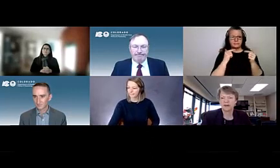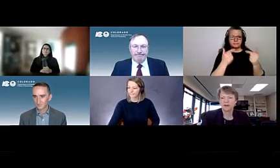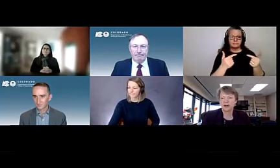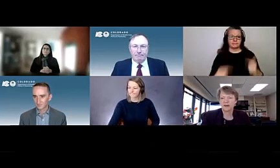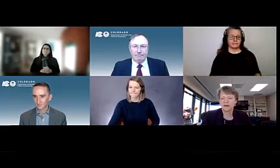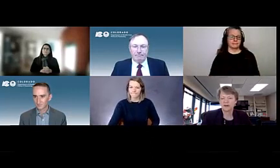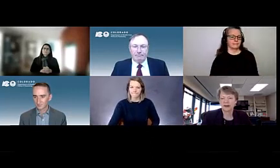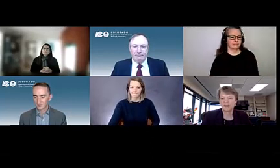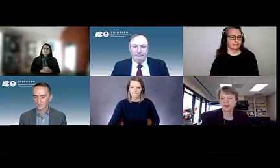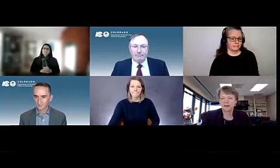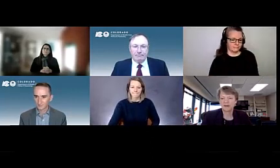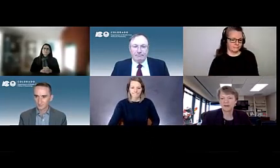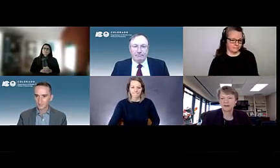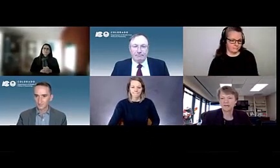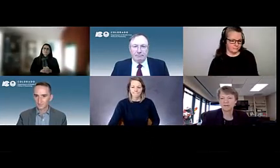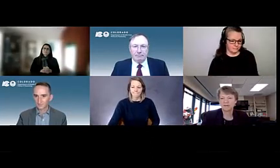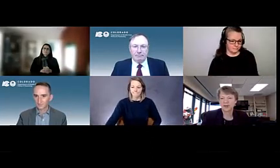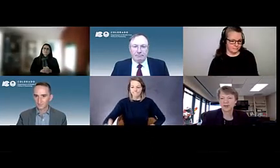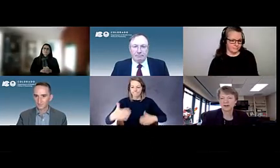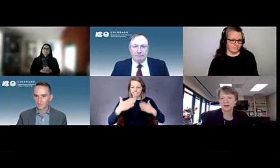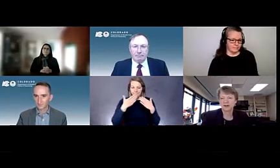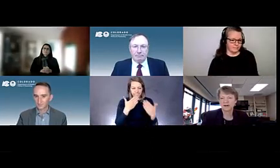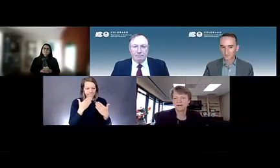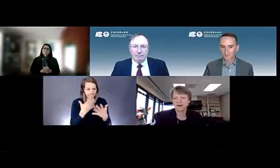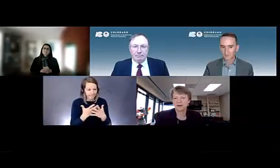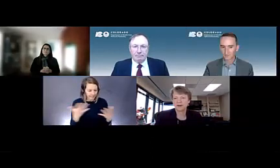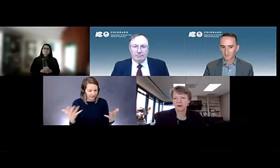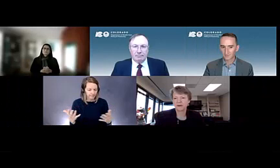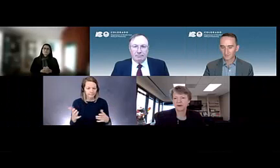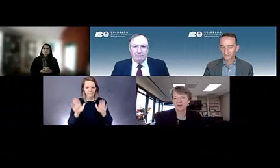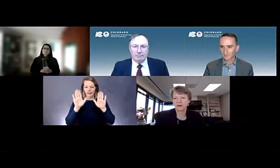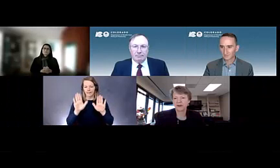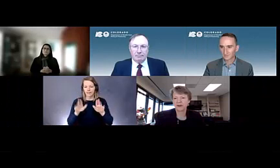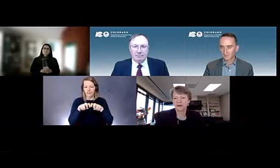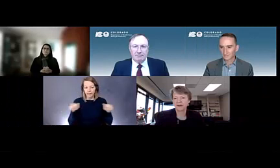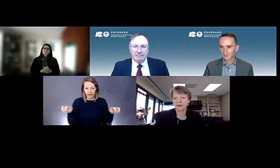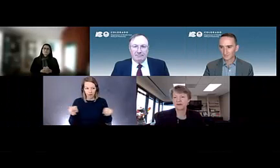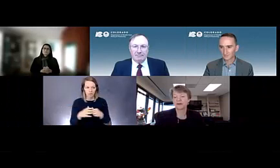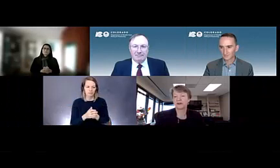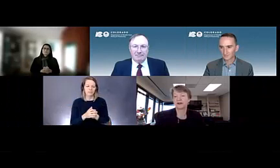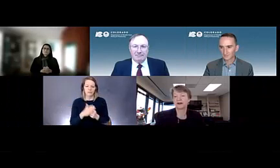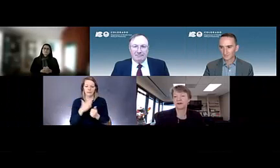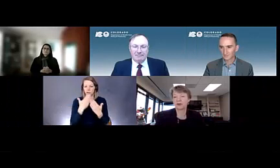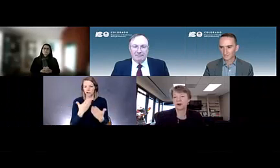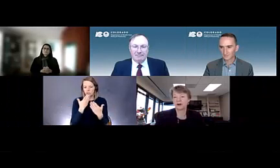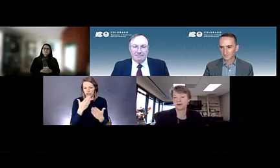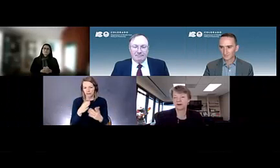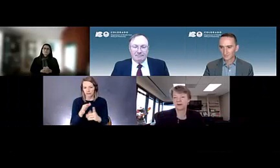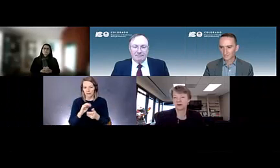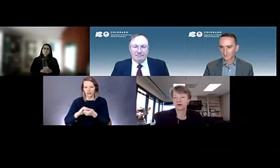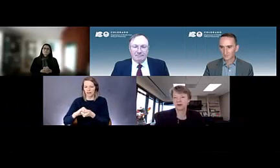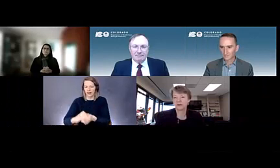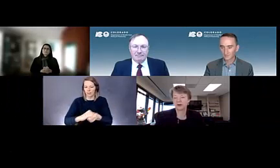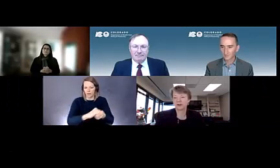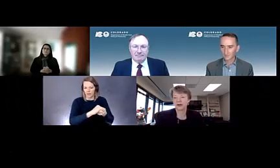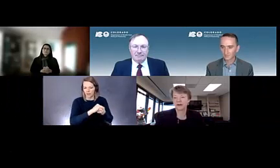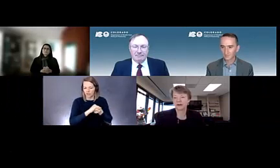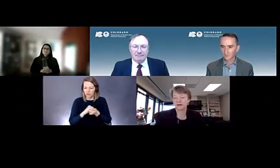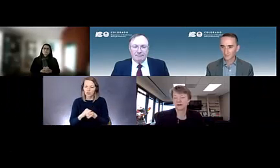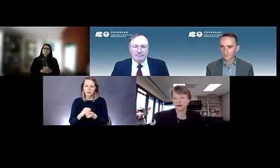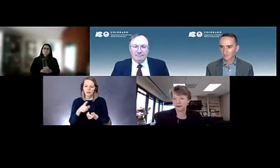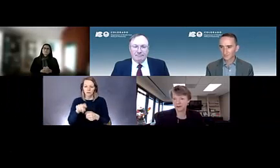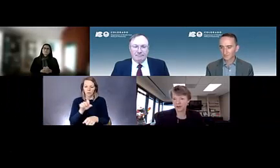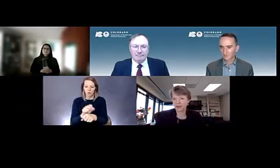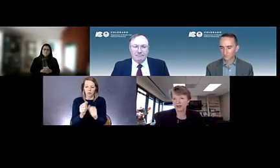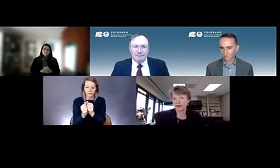So thank you very much. Fabulous panel here on value-based payments. We appreciate especially the collaborative partnership. You know, if we can work